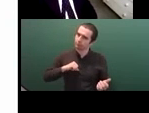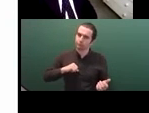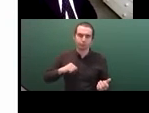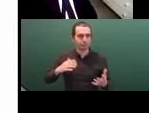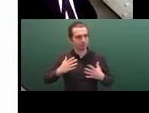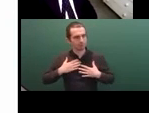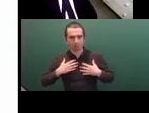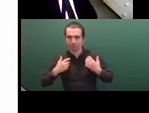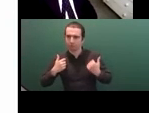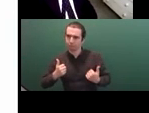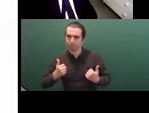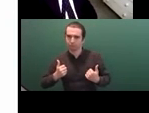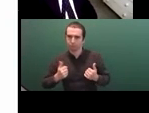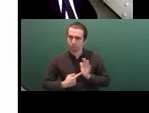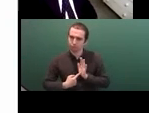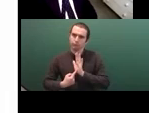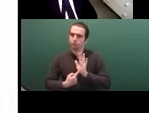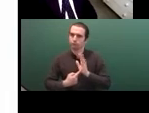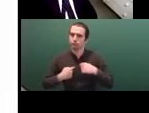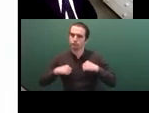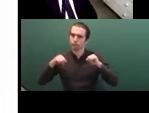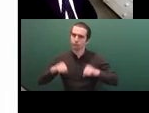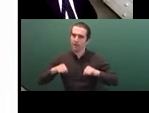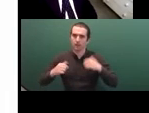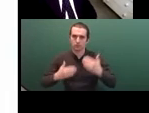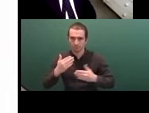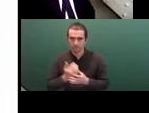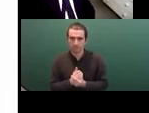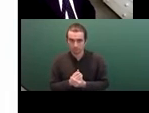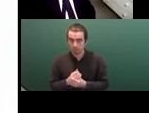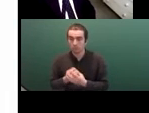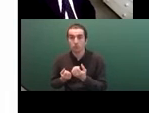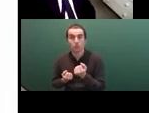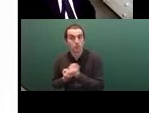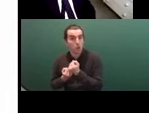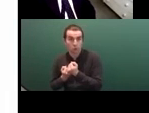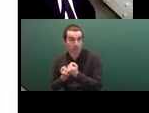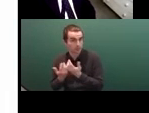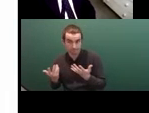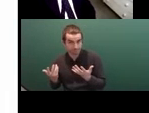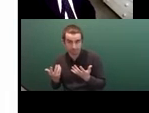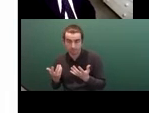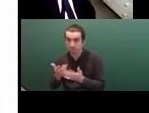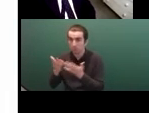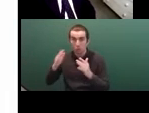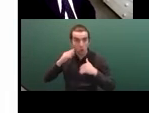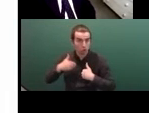parents, like I said previously, consider specialist schools, and as